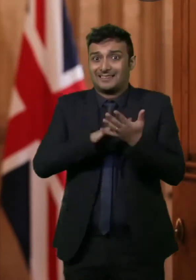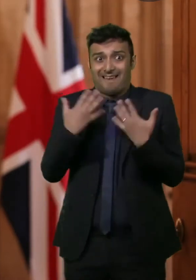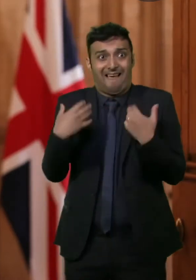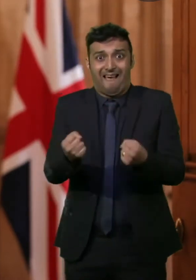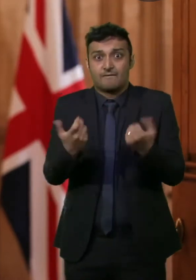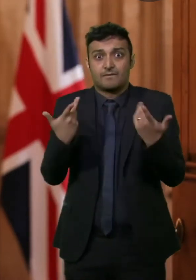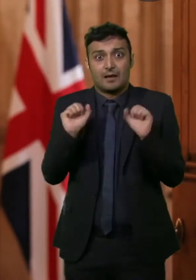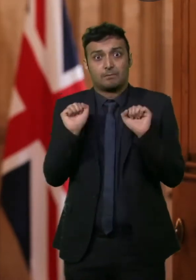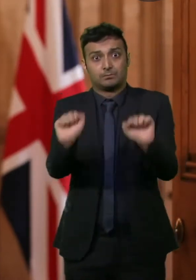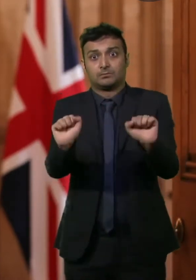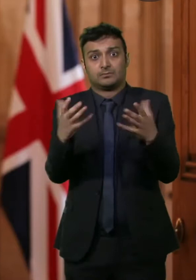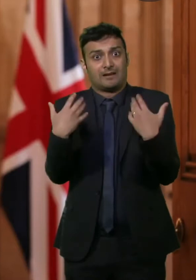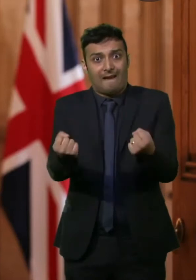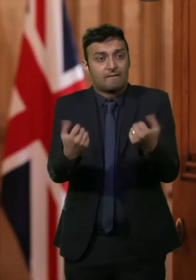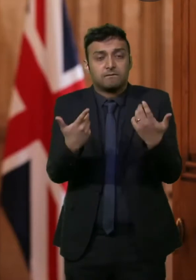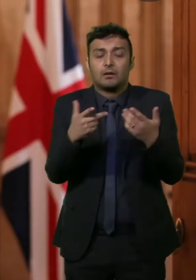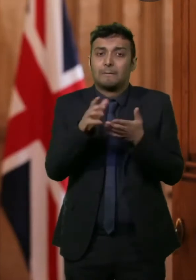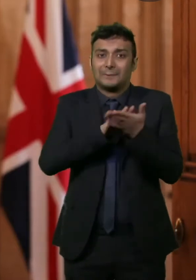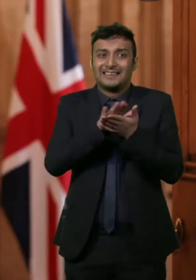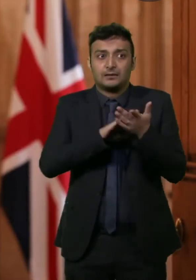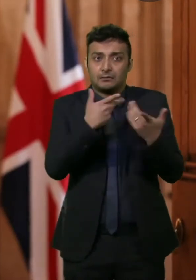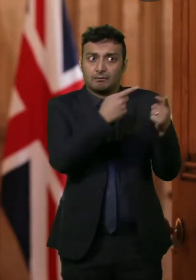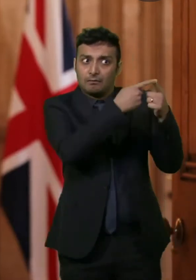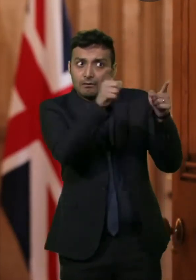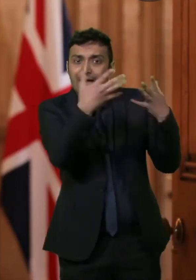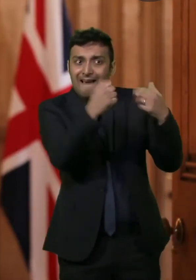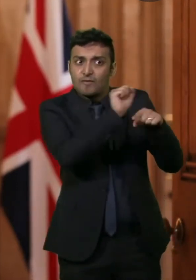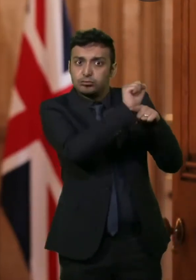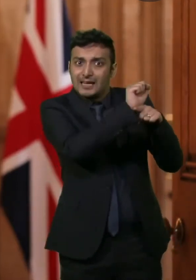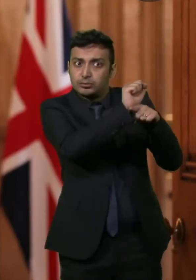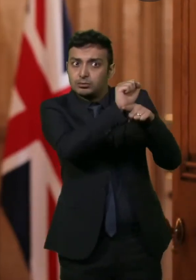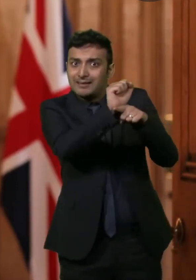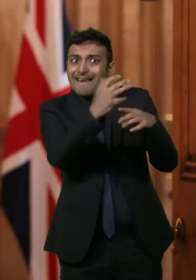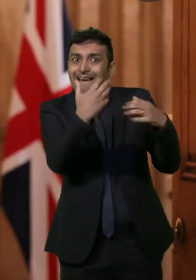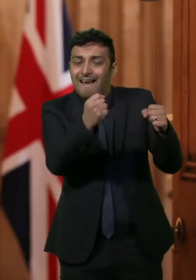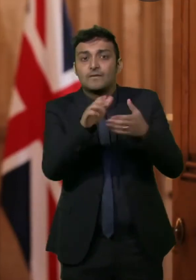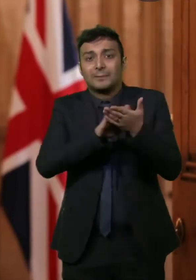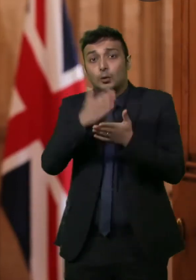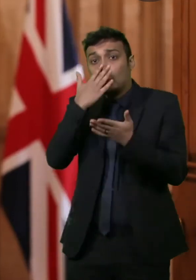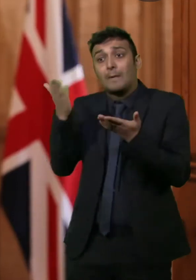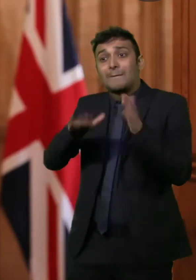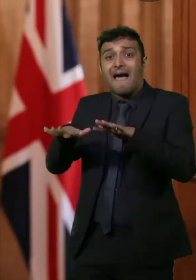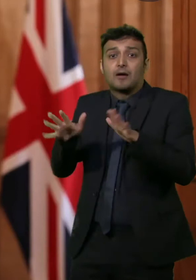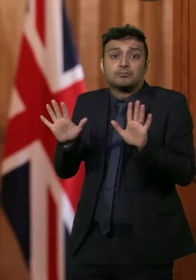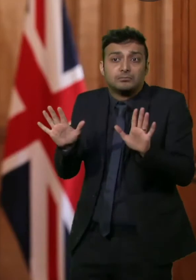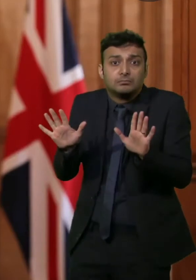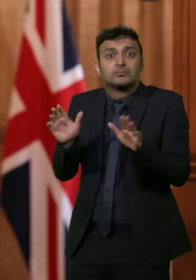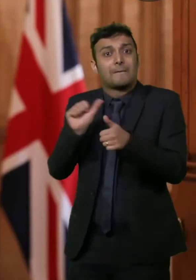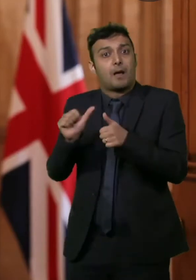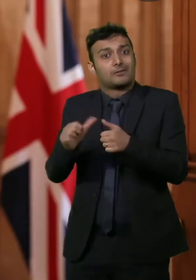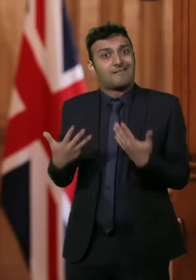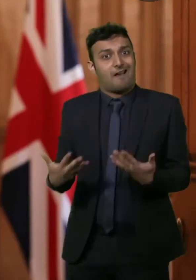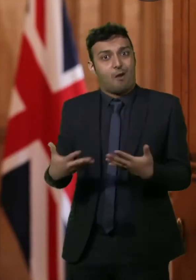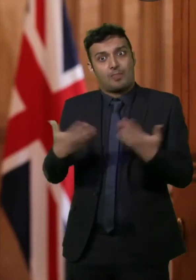is prudent to be able to do so. But as I said earlier on, we will continue to be